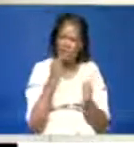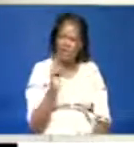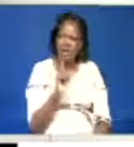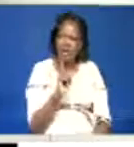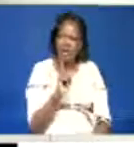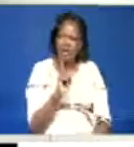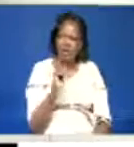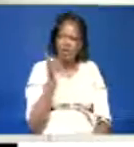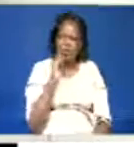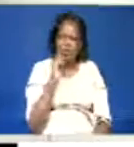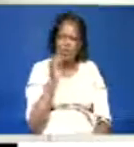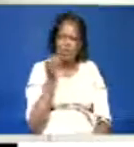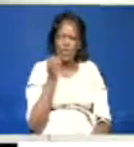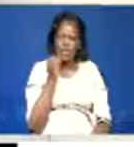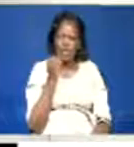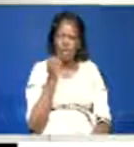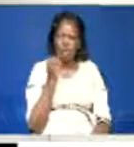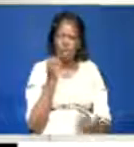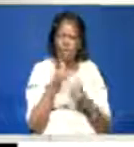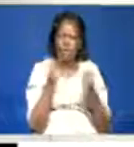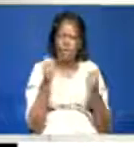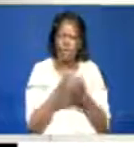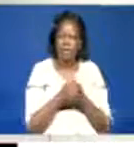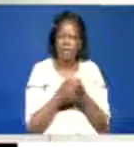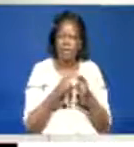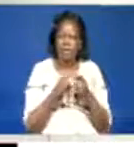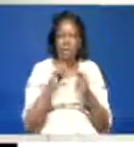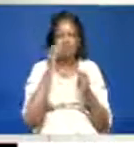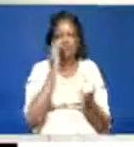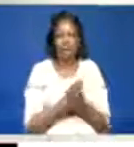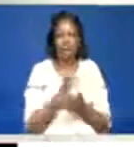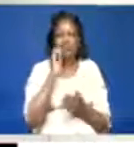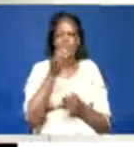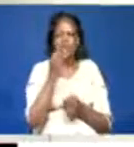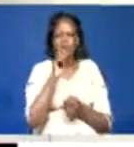eat. What do you want to eat? Cool. Yes, you will eat cool.